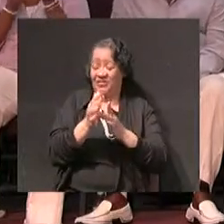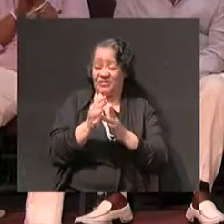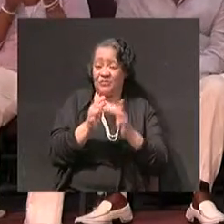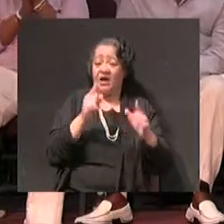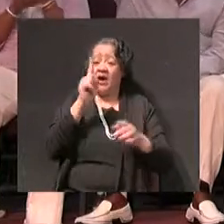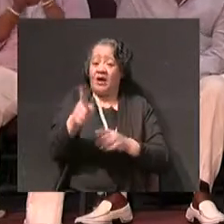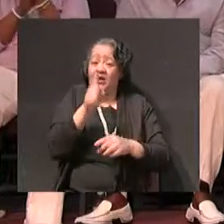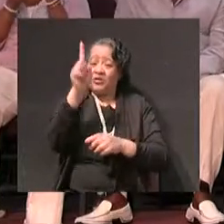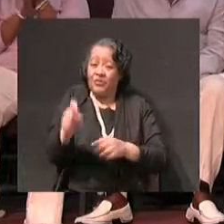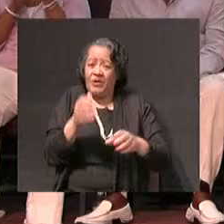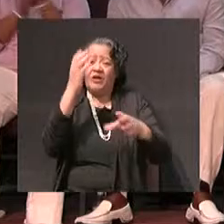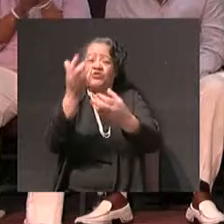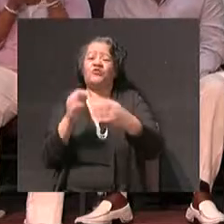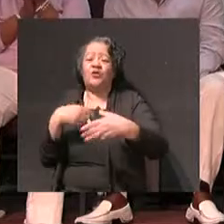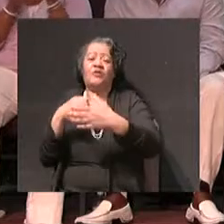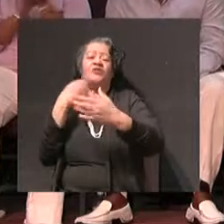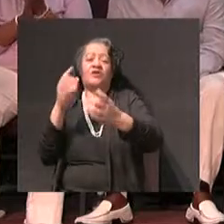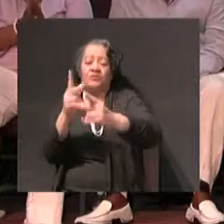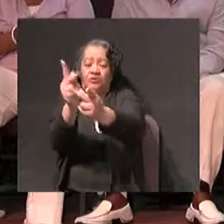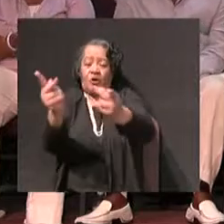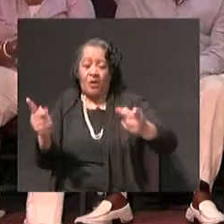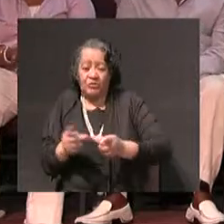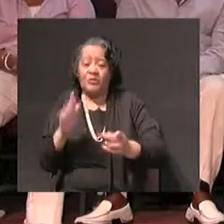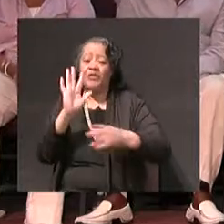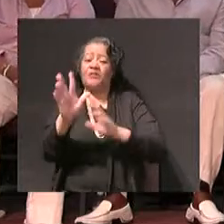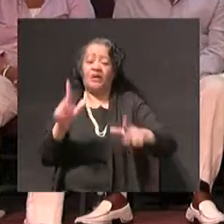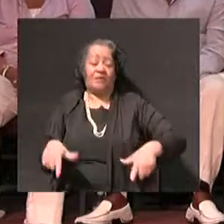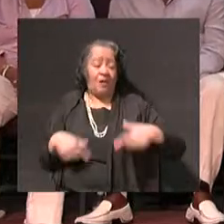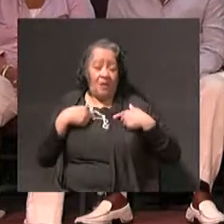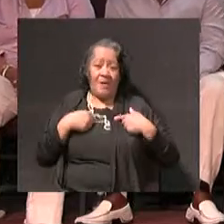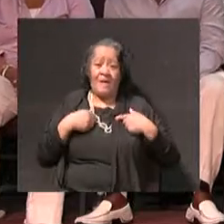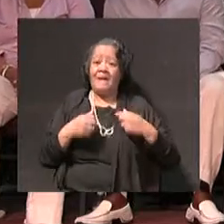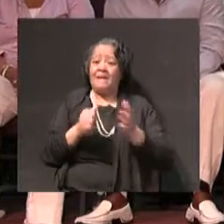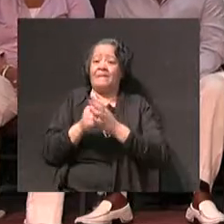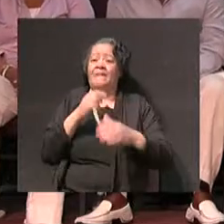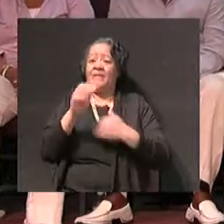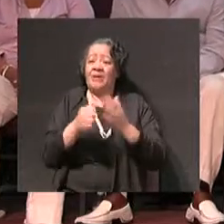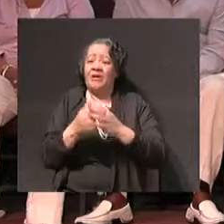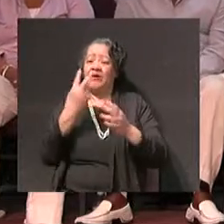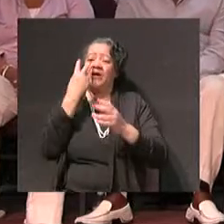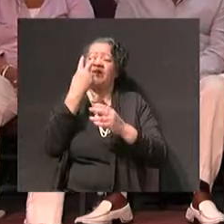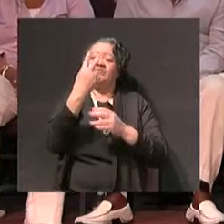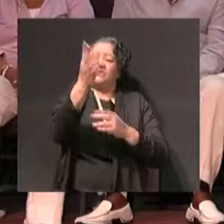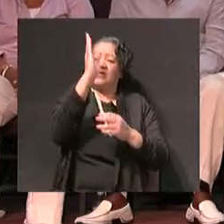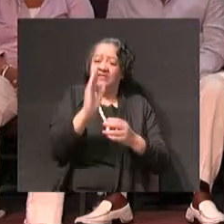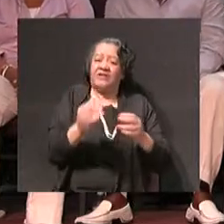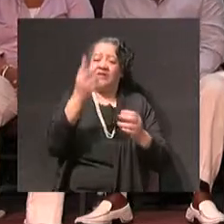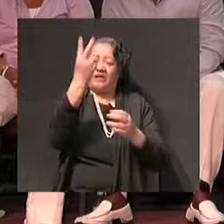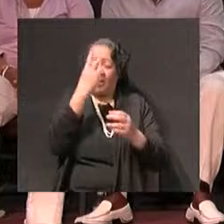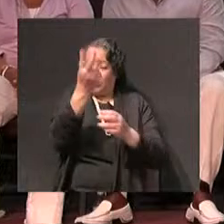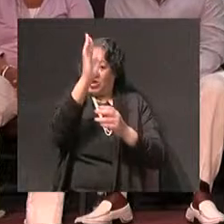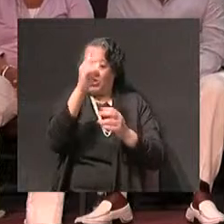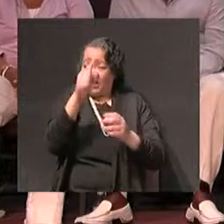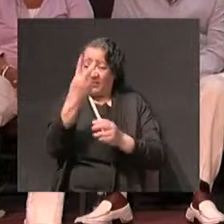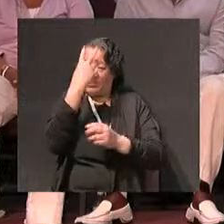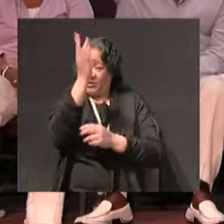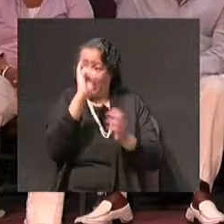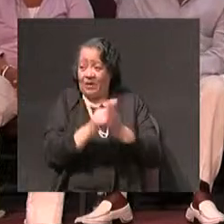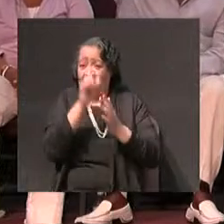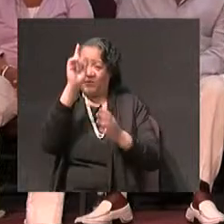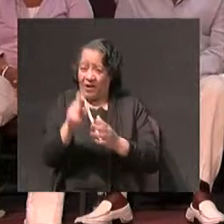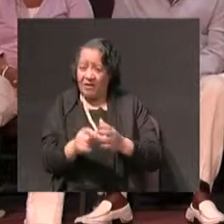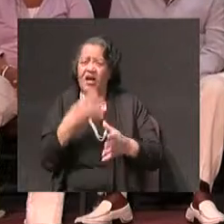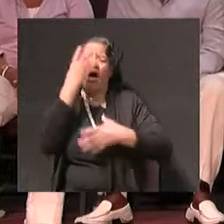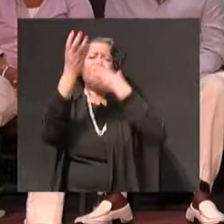And you got to get to the point in your life, I don't care how broke you are, I don't care how sick you are, I don't care how frustrated you are, that you got